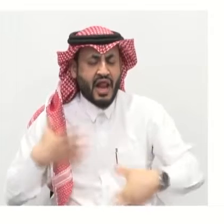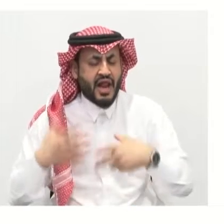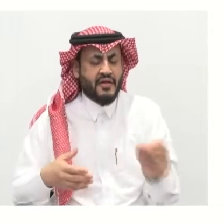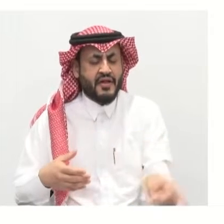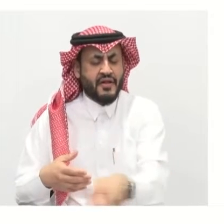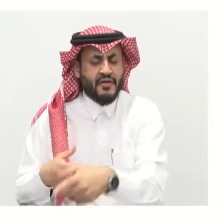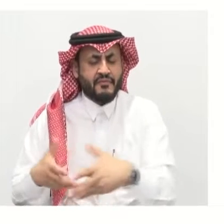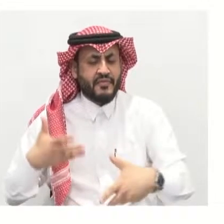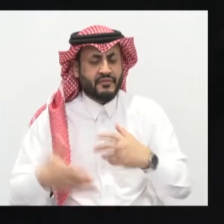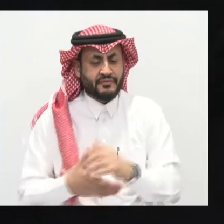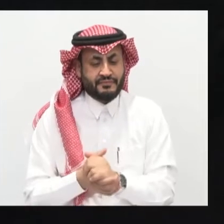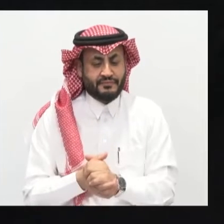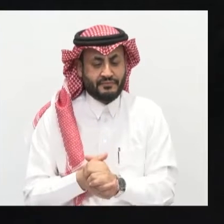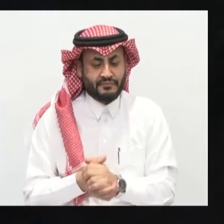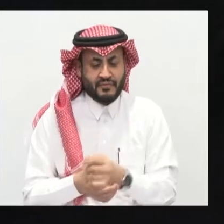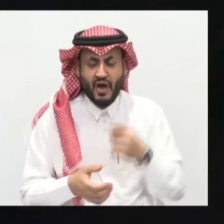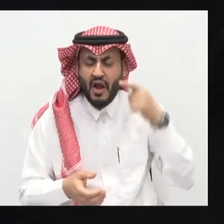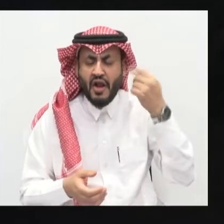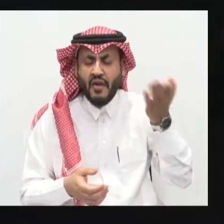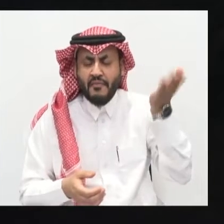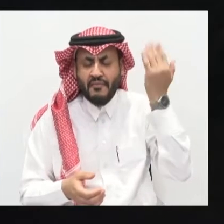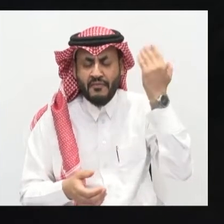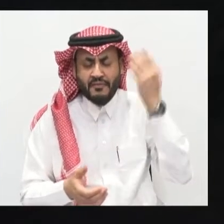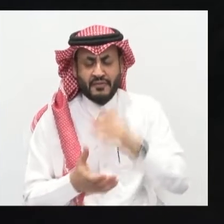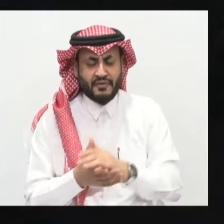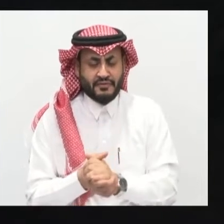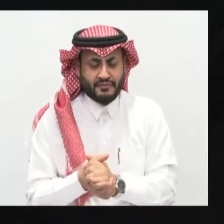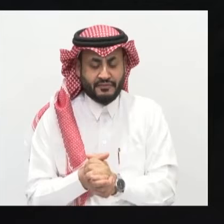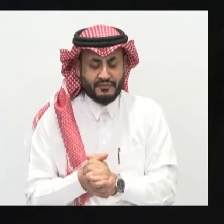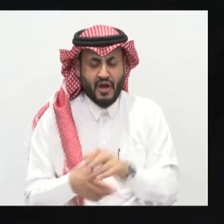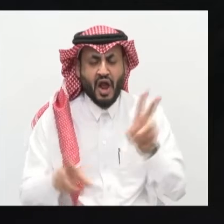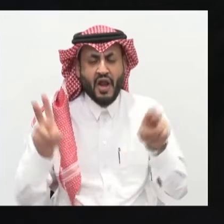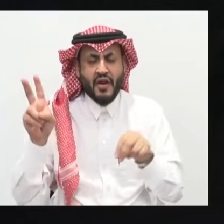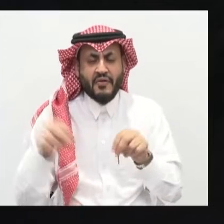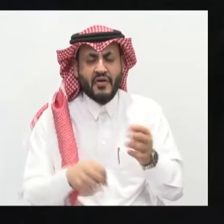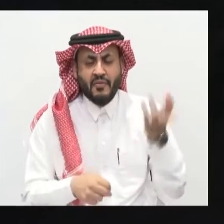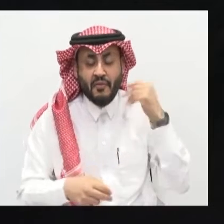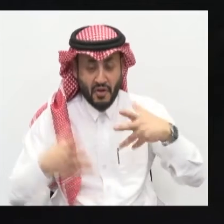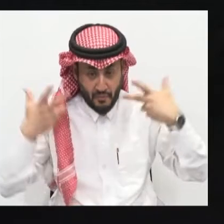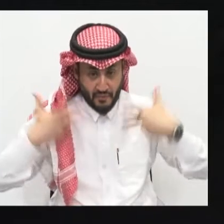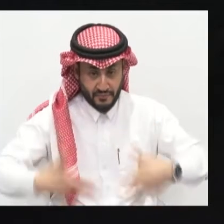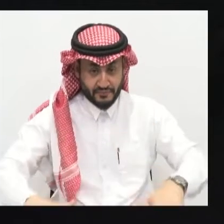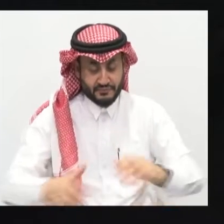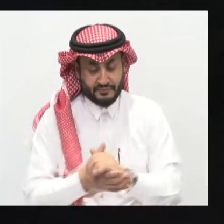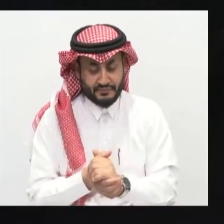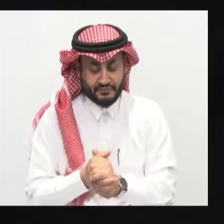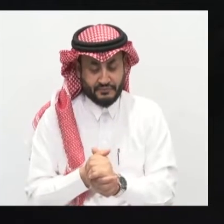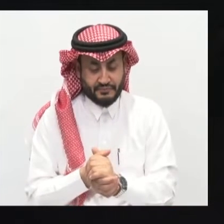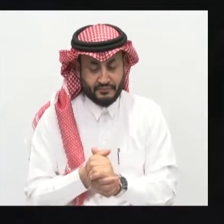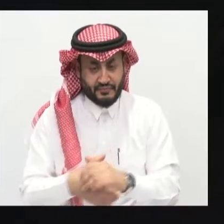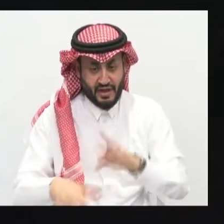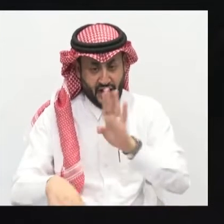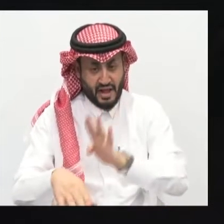feelings? Remember way back when we talked about, when we had that unit, my body? We were talking about the sense